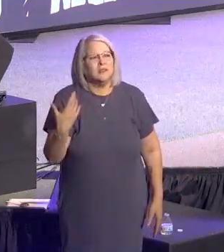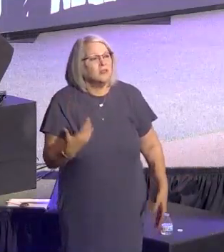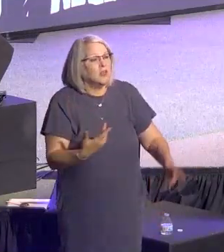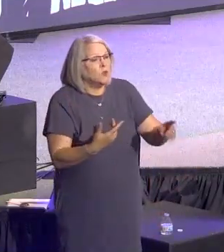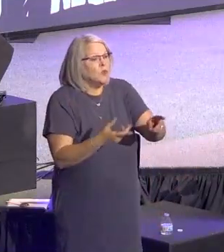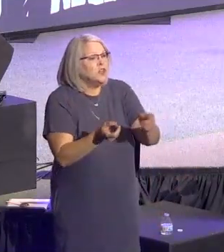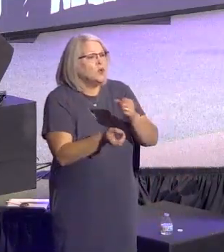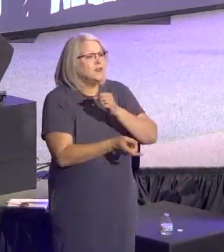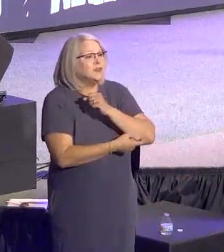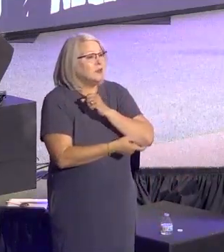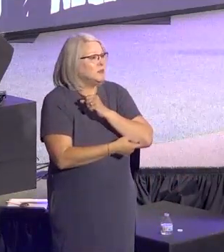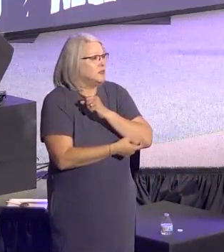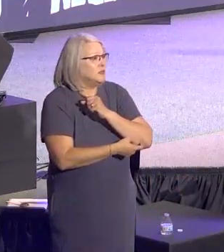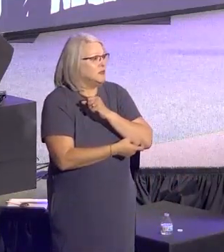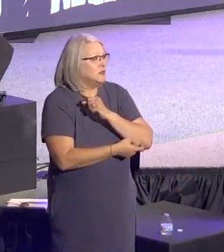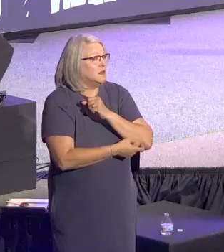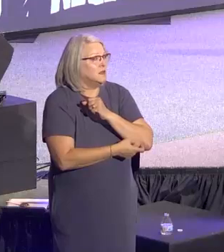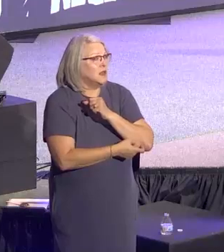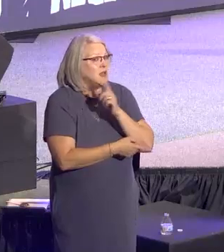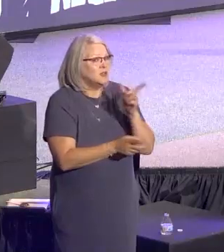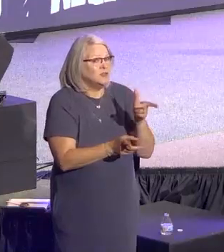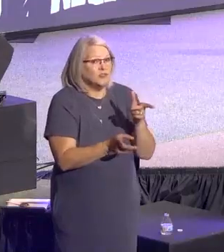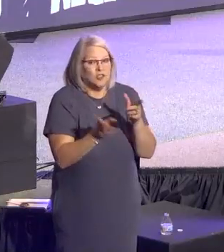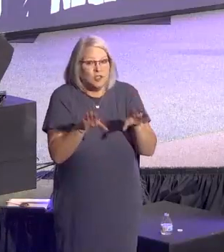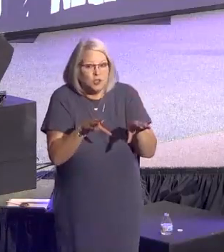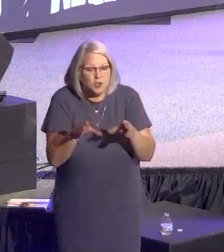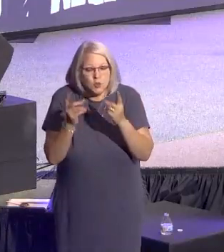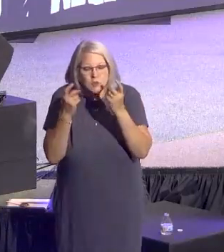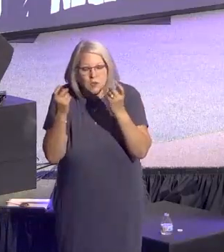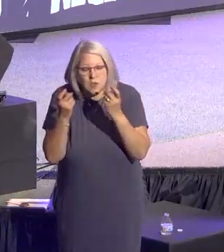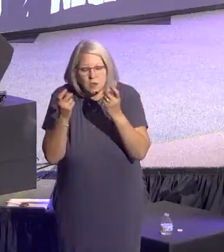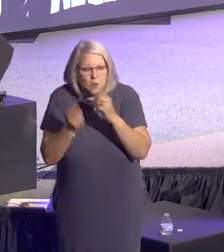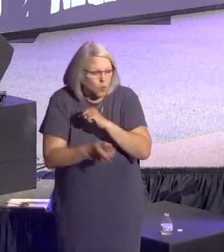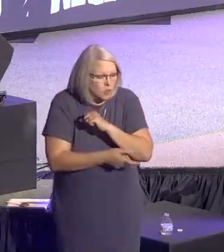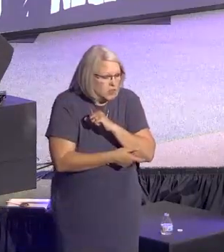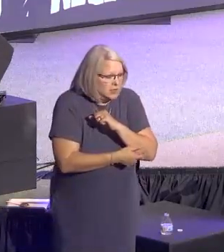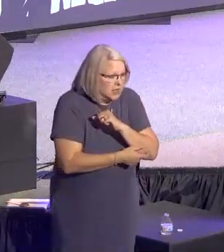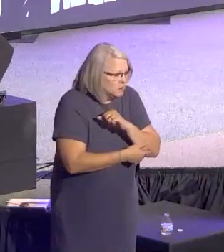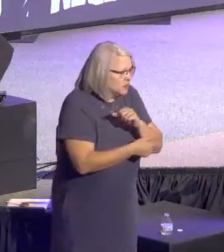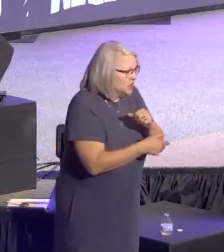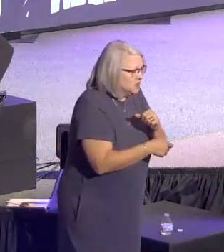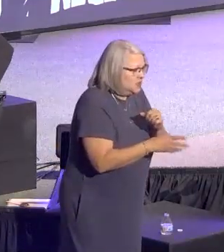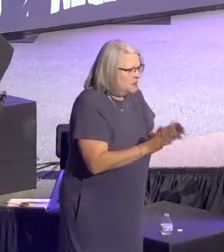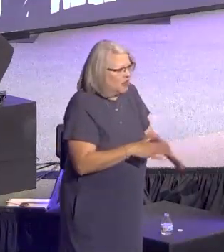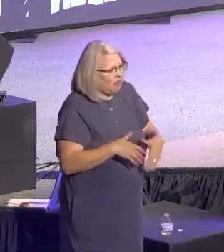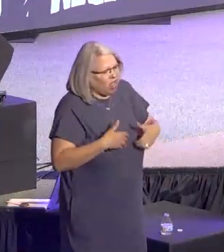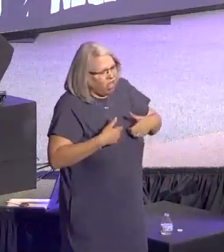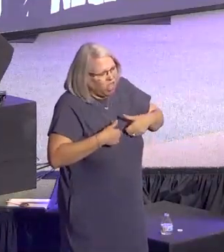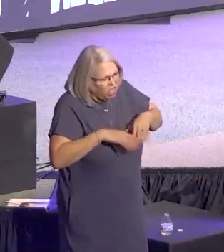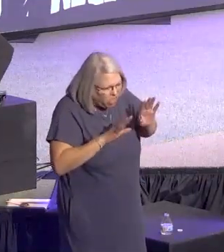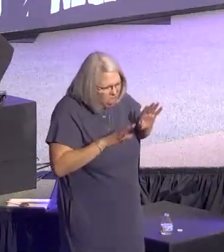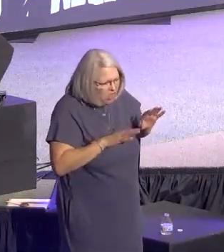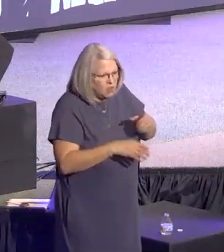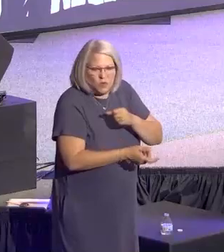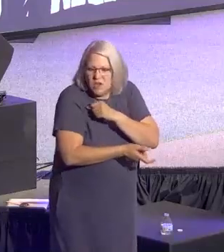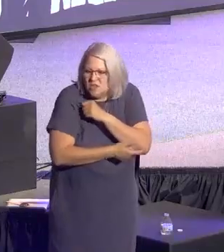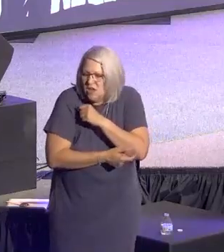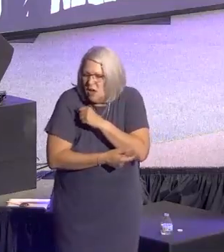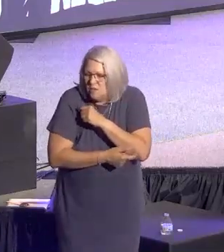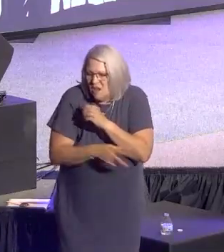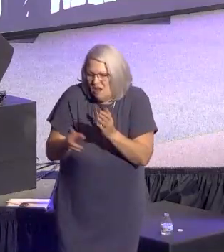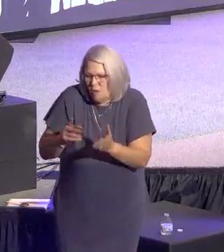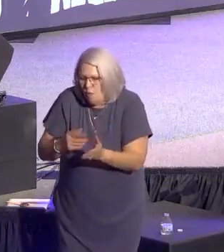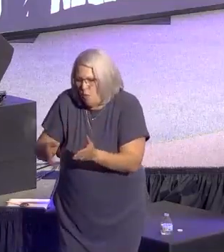When you are tempted to give in to sin, when you are tempted to be discouraged, when you are tempted to